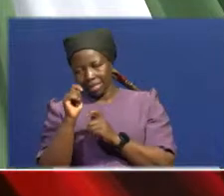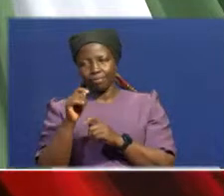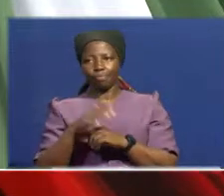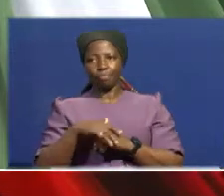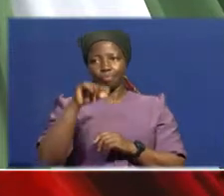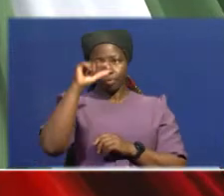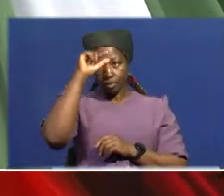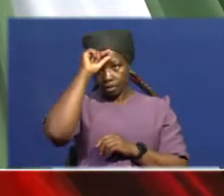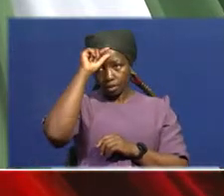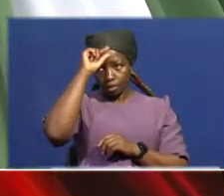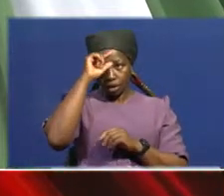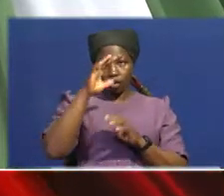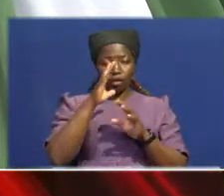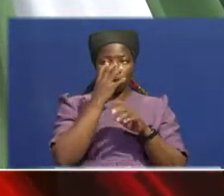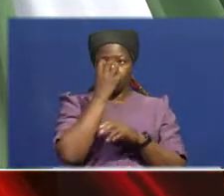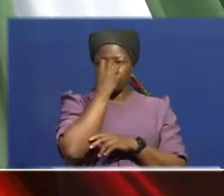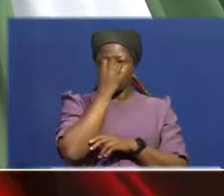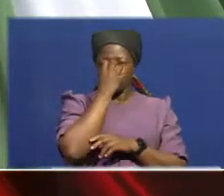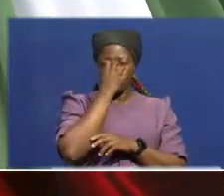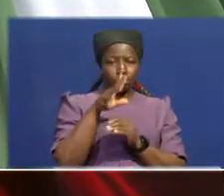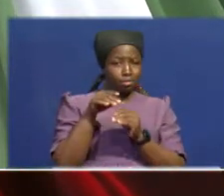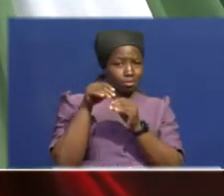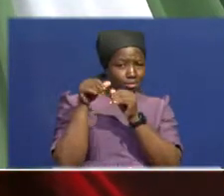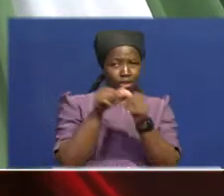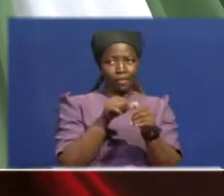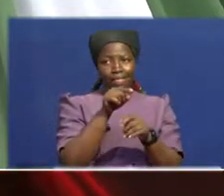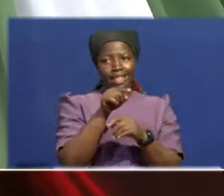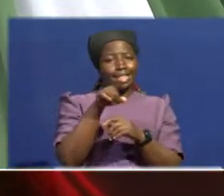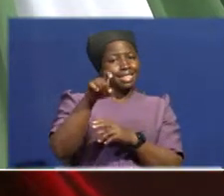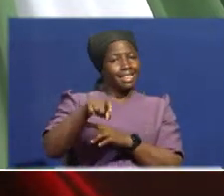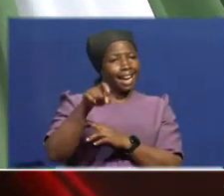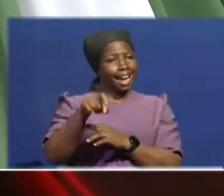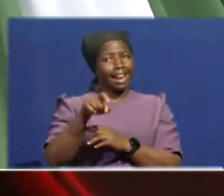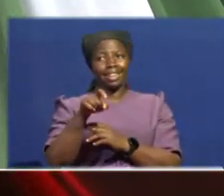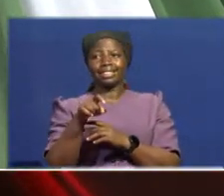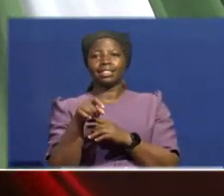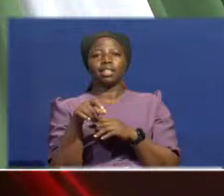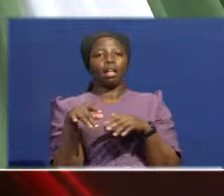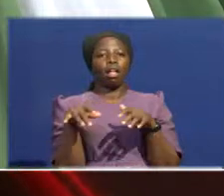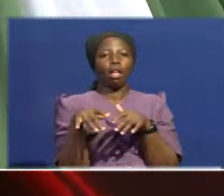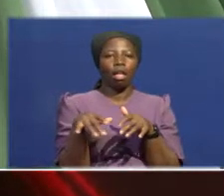Ruto kupambana naye haitaki mtu goigoi.